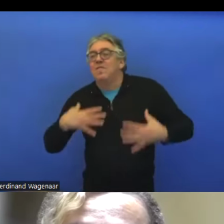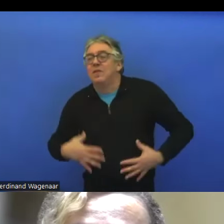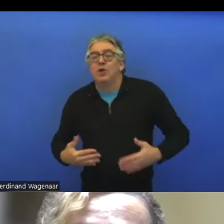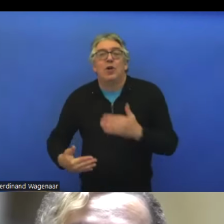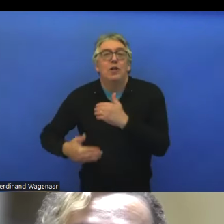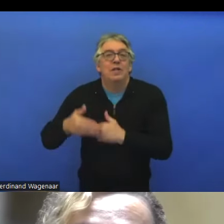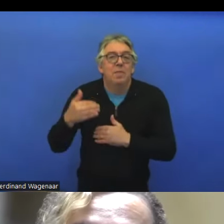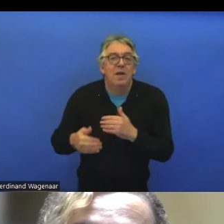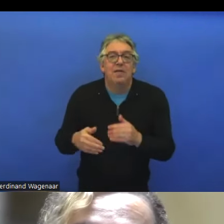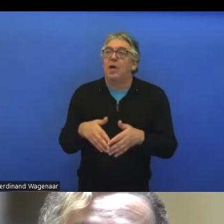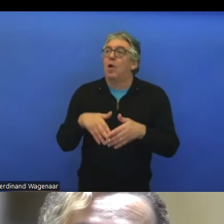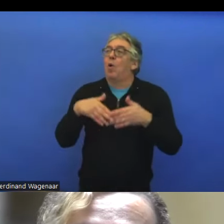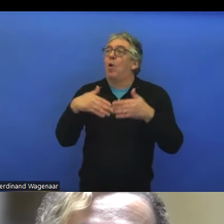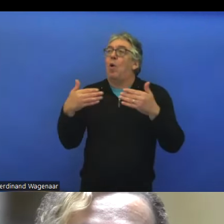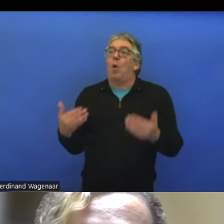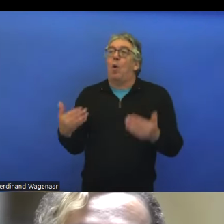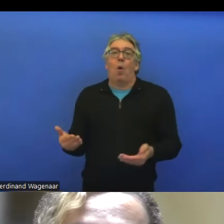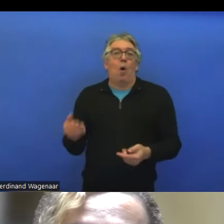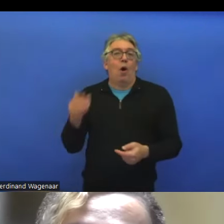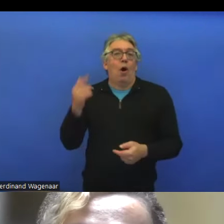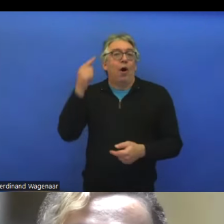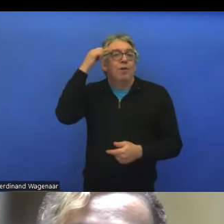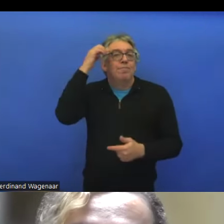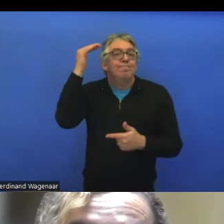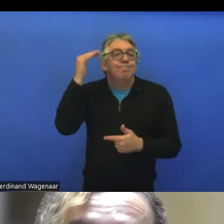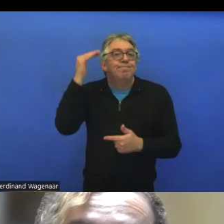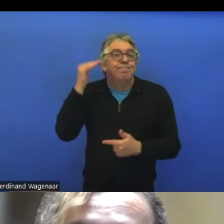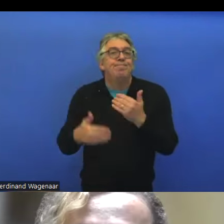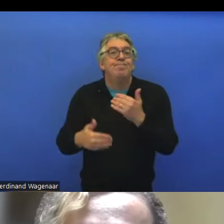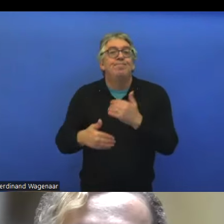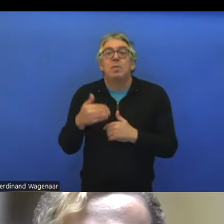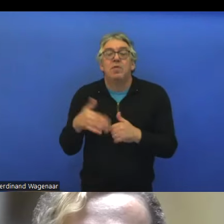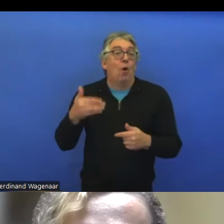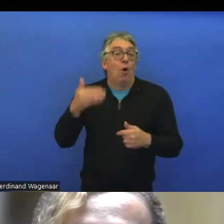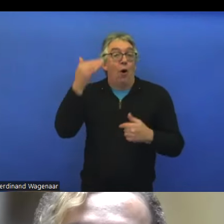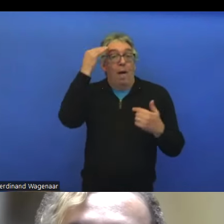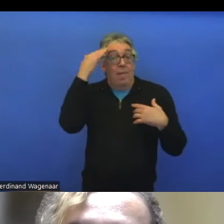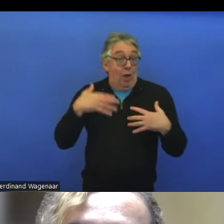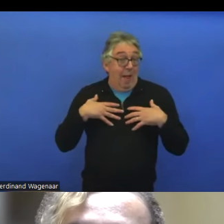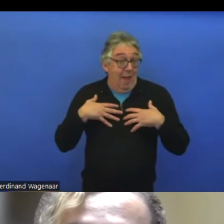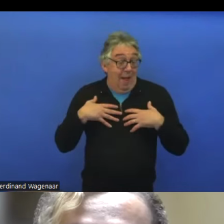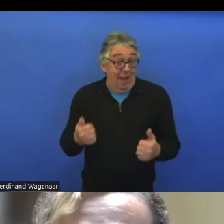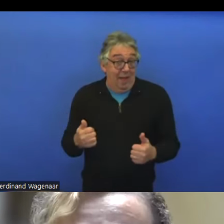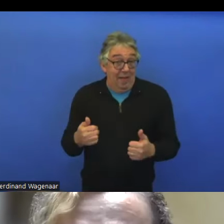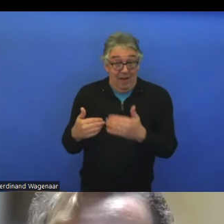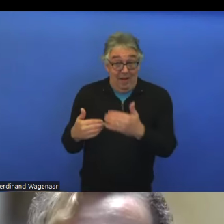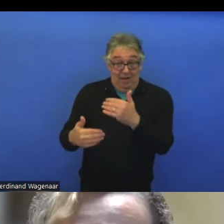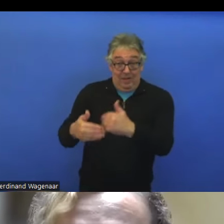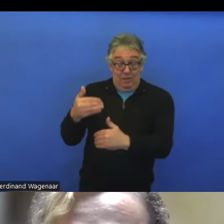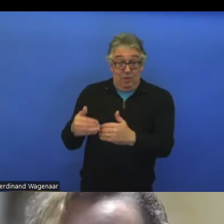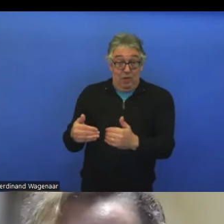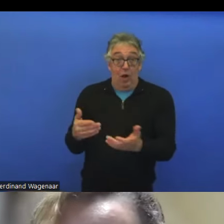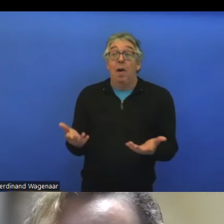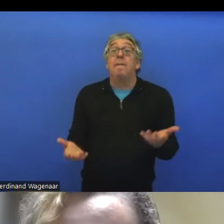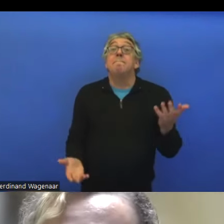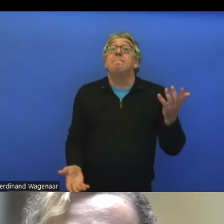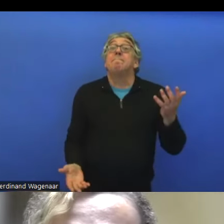a intellectual disability or a mental health condition, it can be a ground